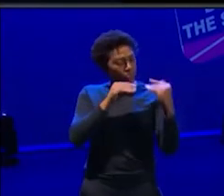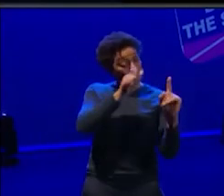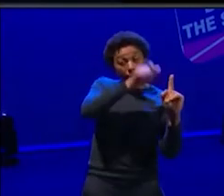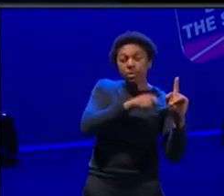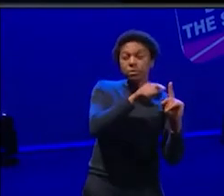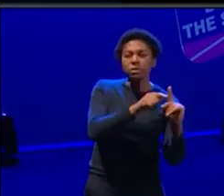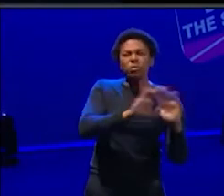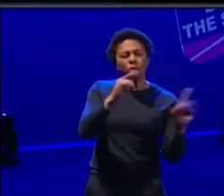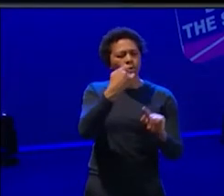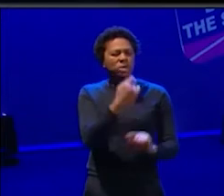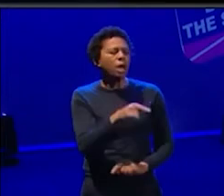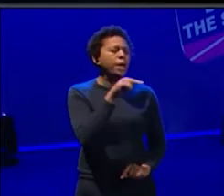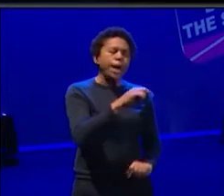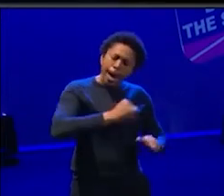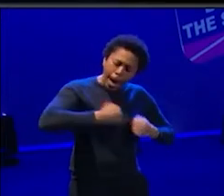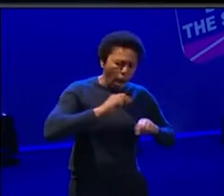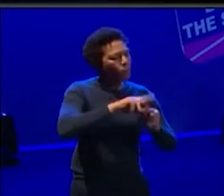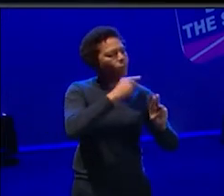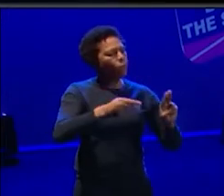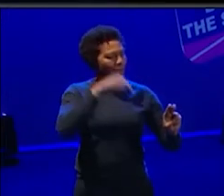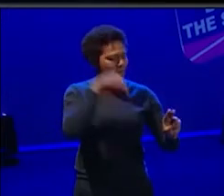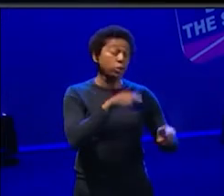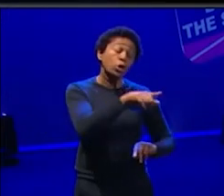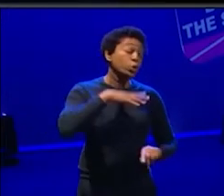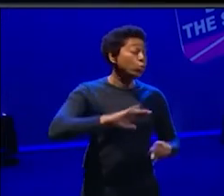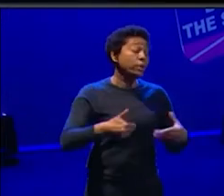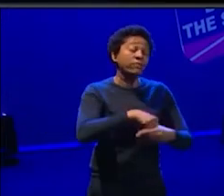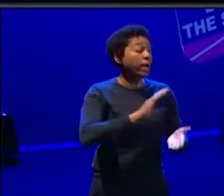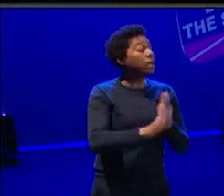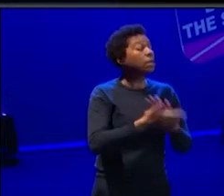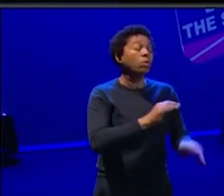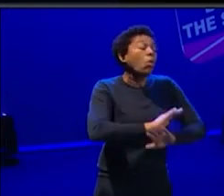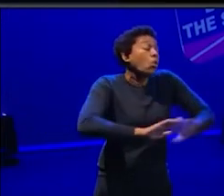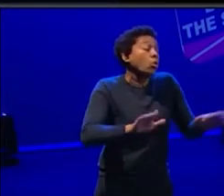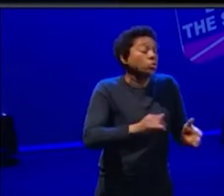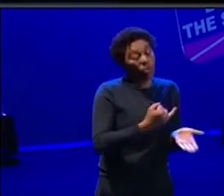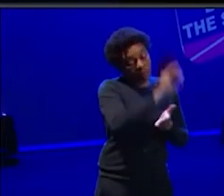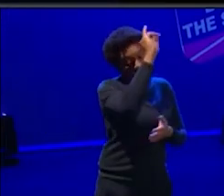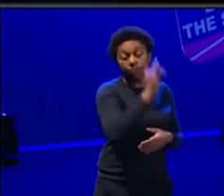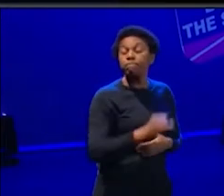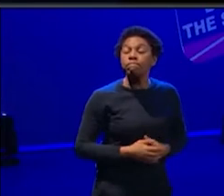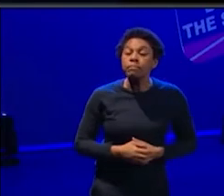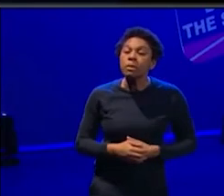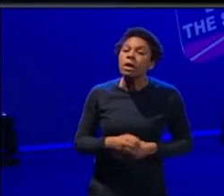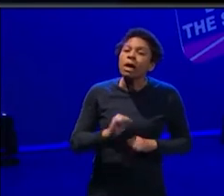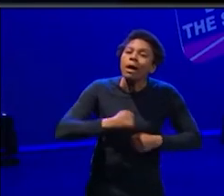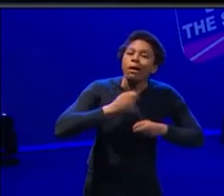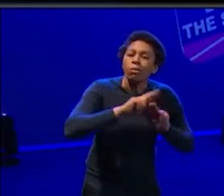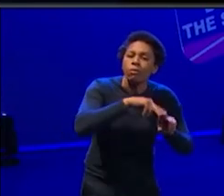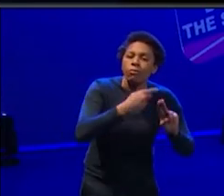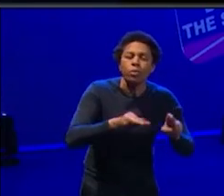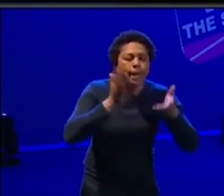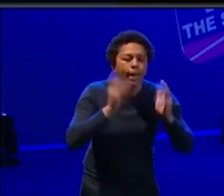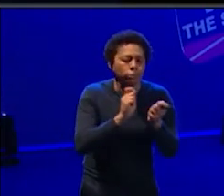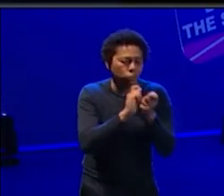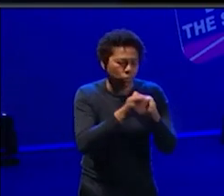point do we say, this is our formula, you need to step up and be a part of this formula. The formula changes every single